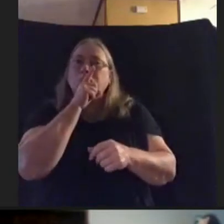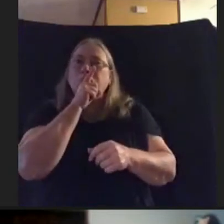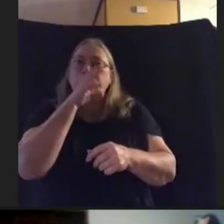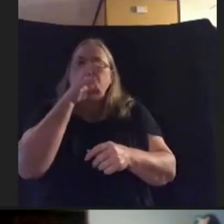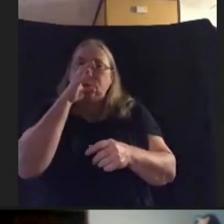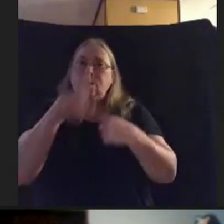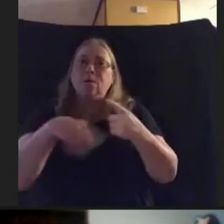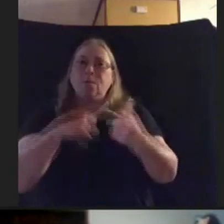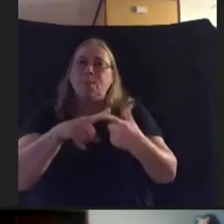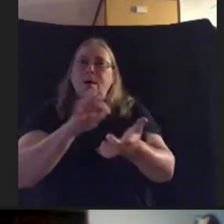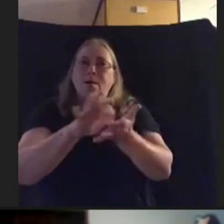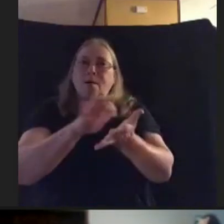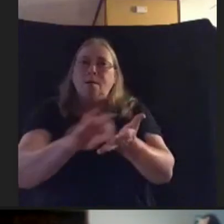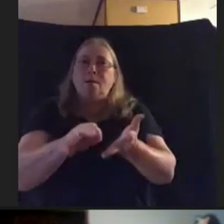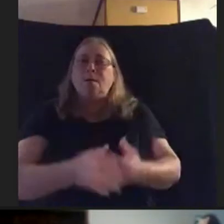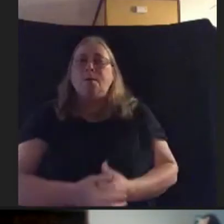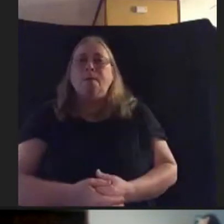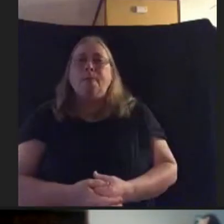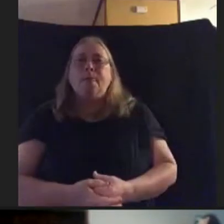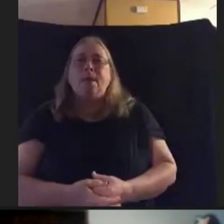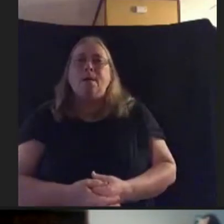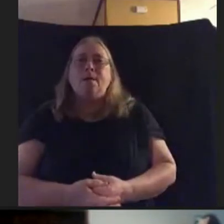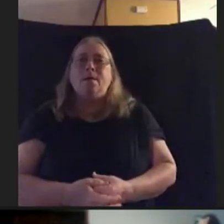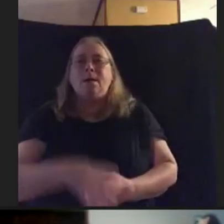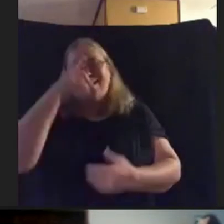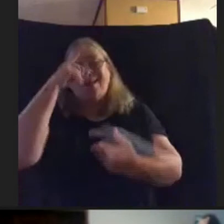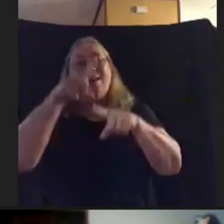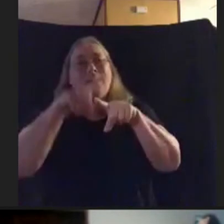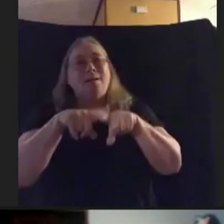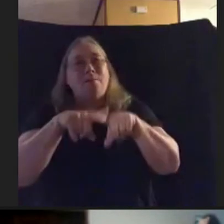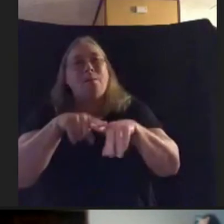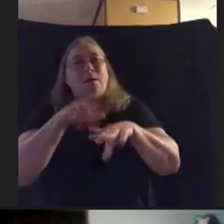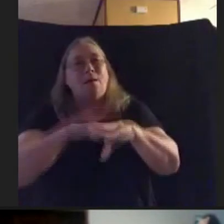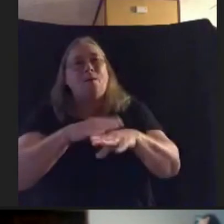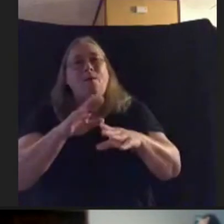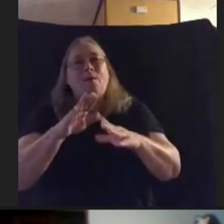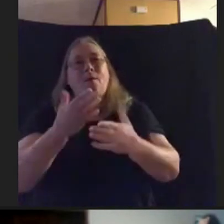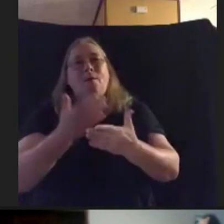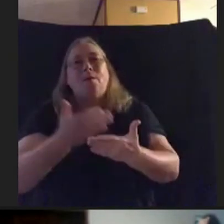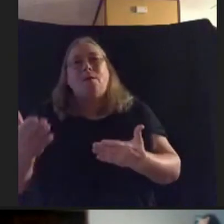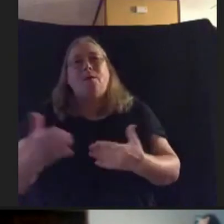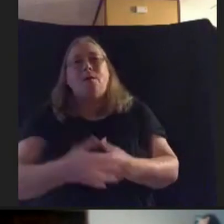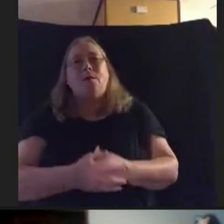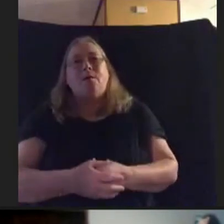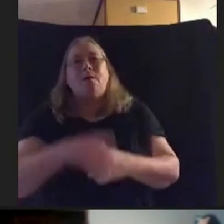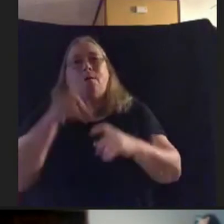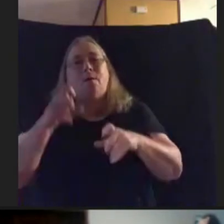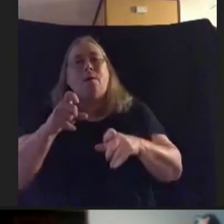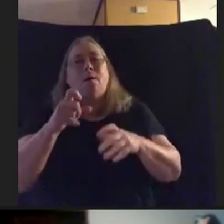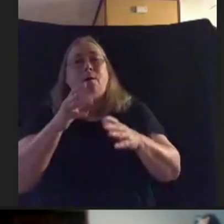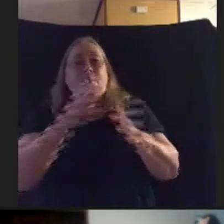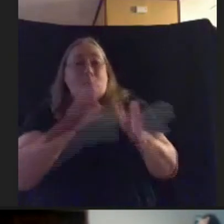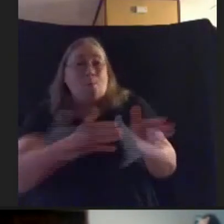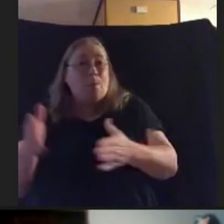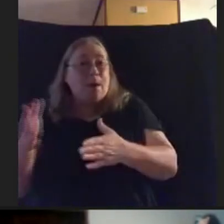inventory. So I think it's really just dependent upon those things. We have to have different planning assumptions. Our planning assumption needs to